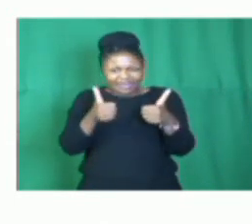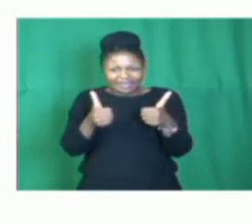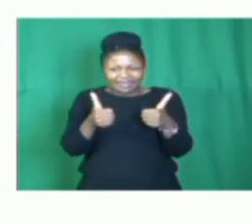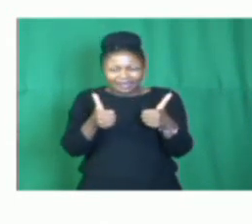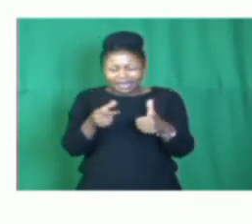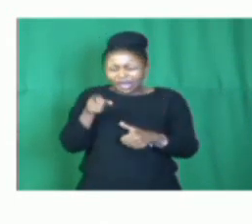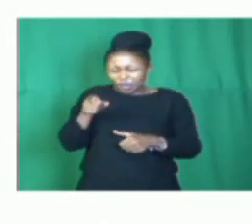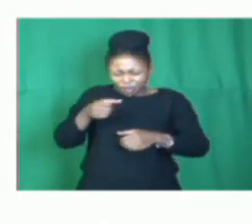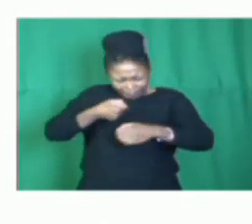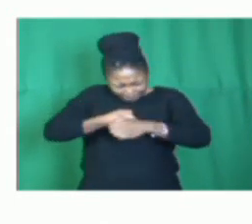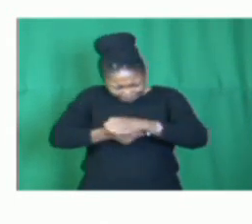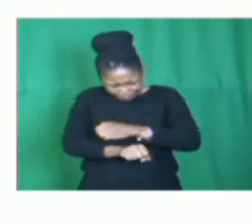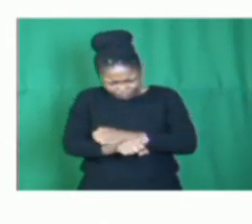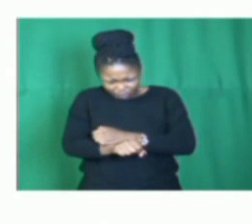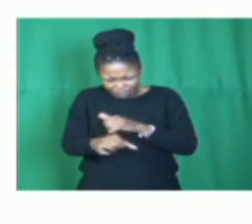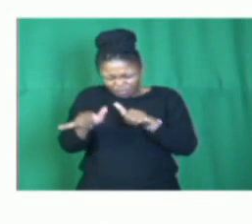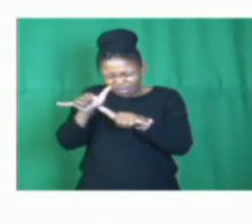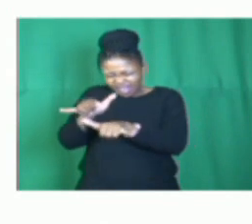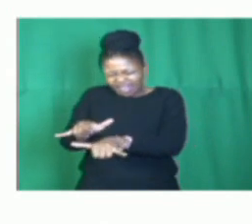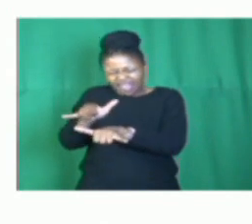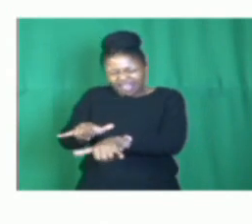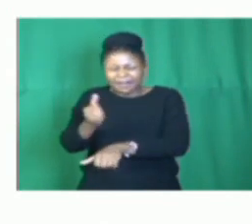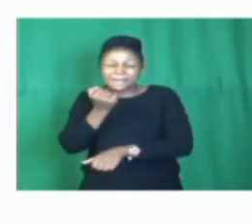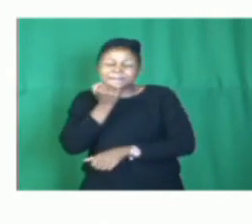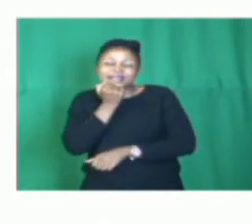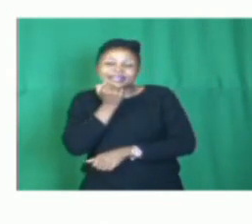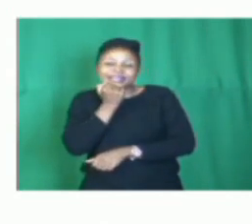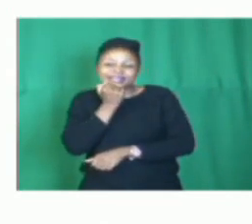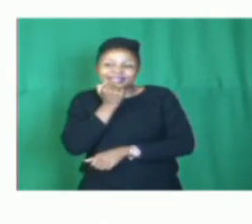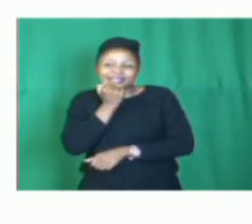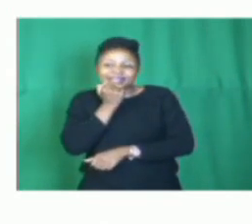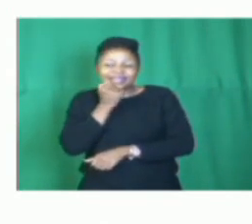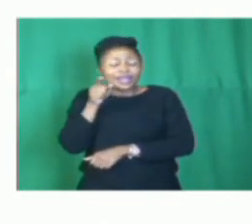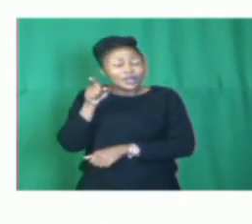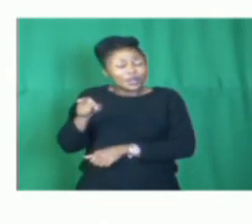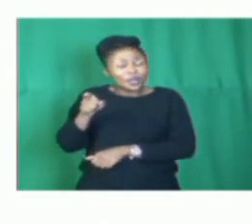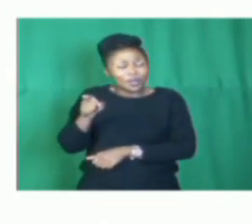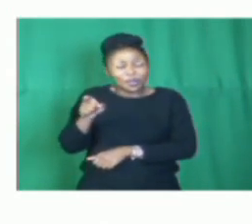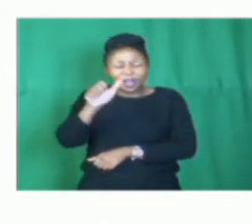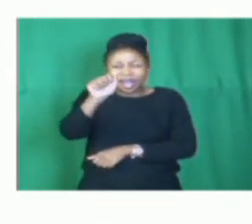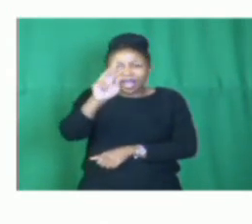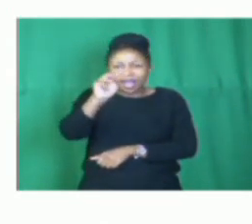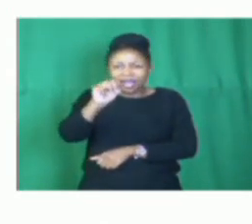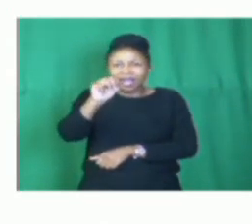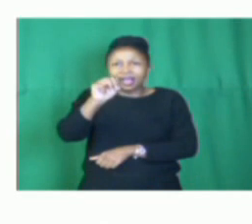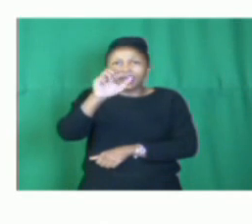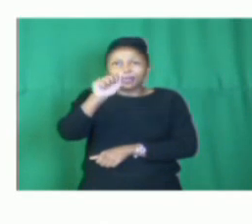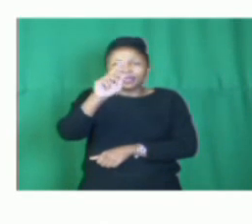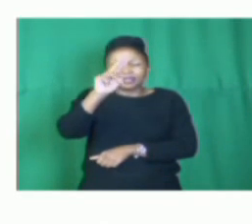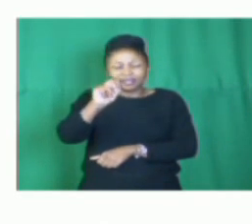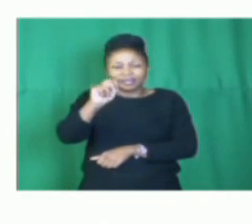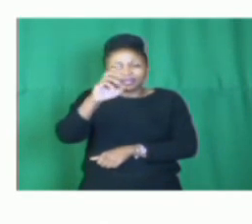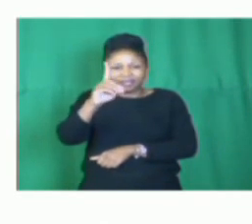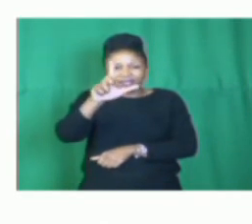Manzini, Amandla Stewart is a dynamic overachiever who has the entertainment industry at